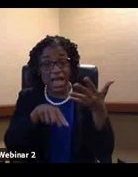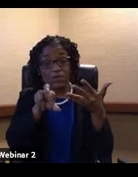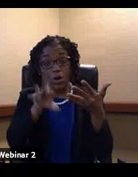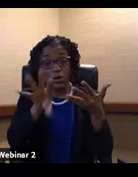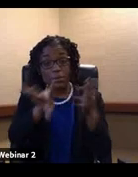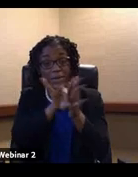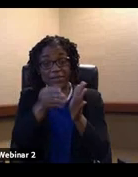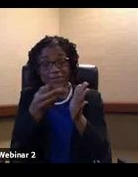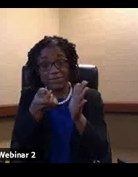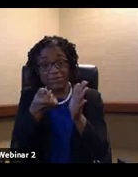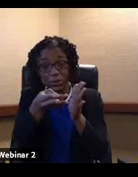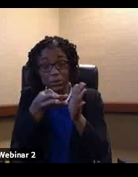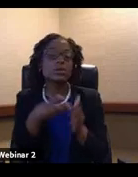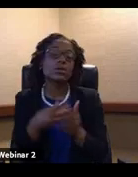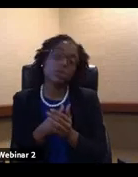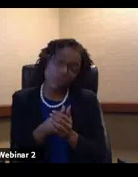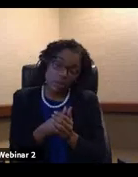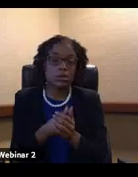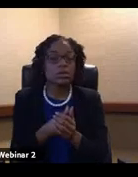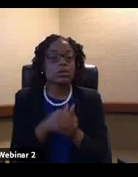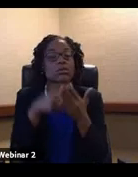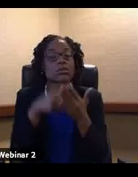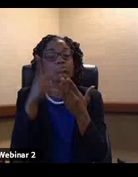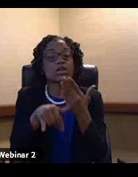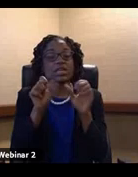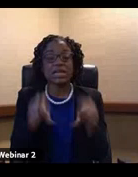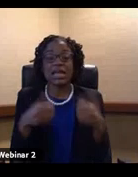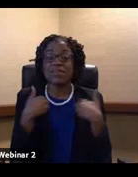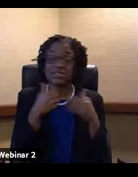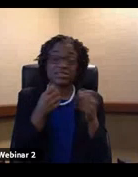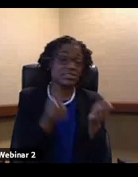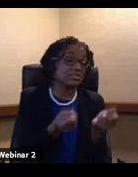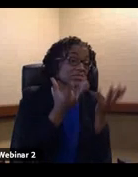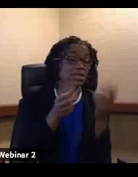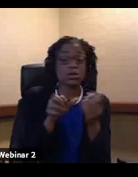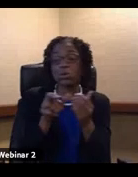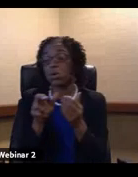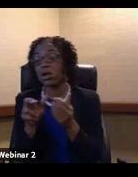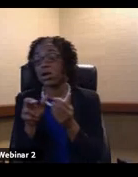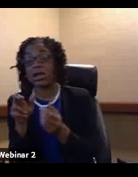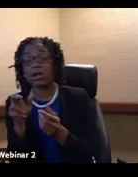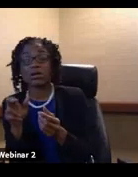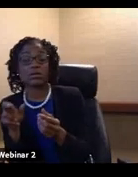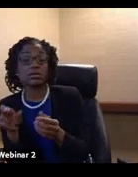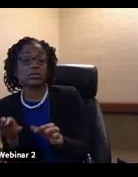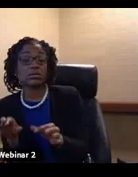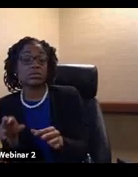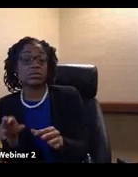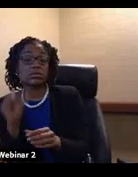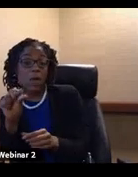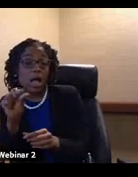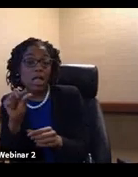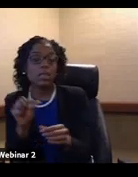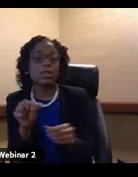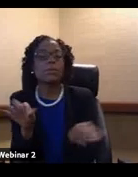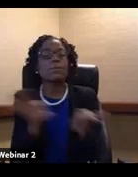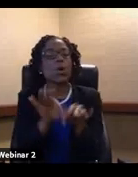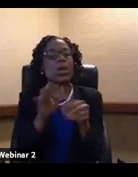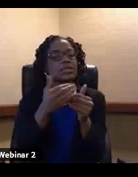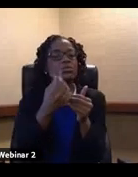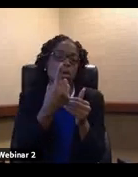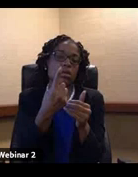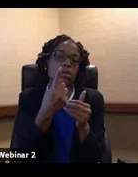couple? The project can propose activities in as many or as little, at least 1, but they don't have to do all of them. Sometimes people